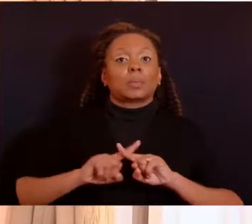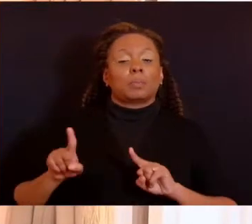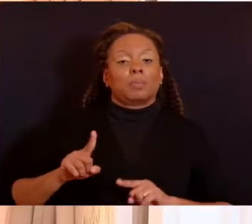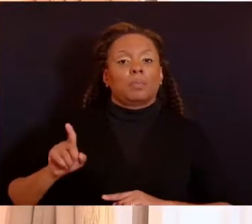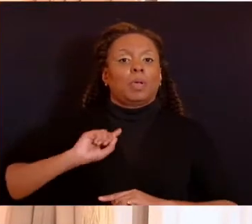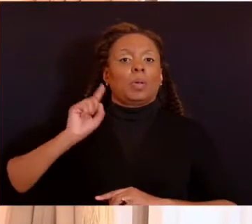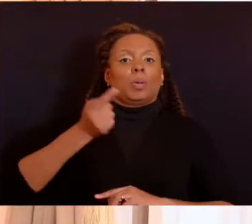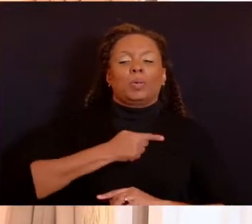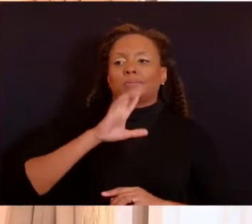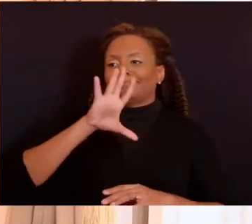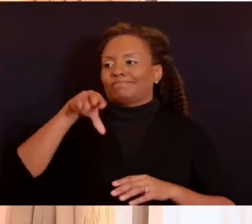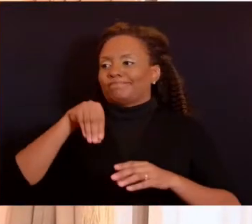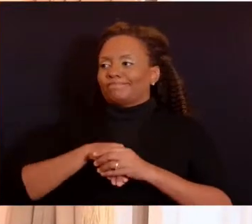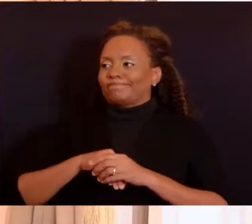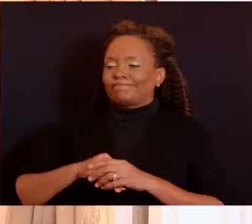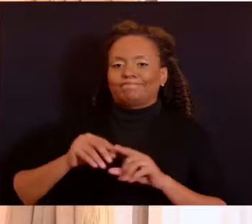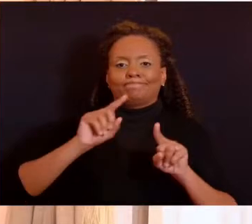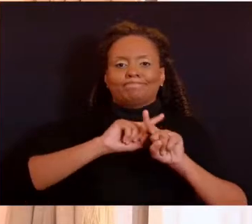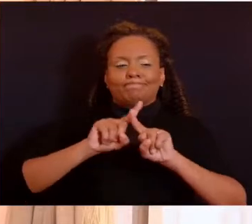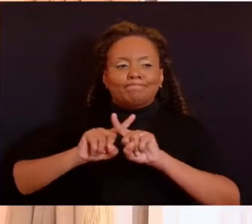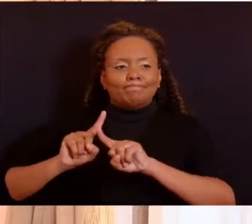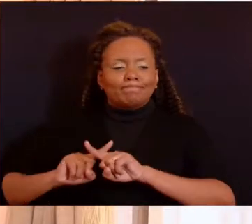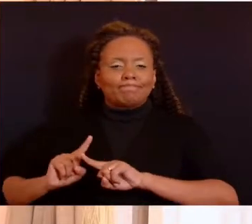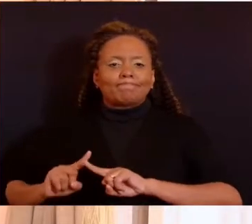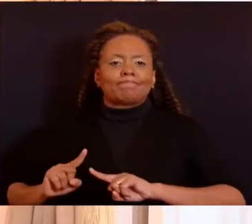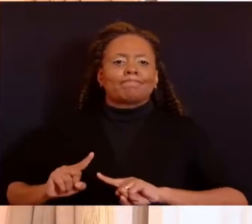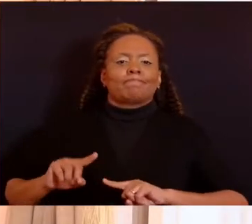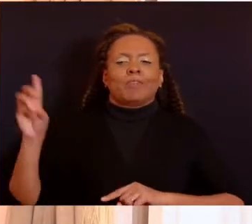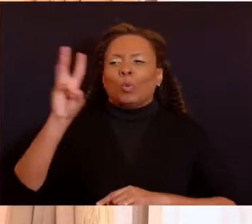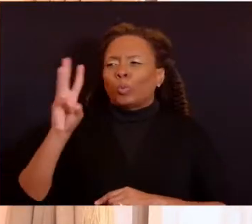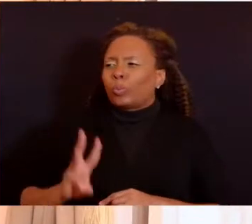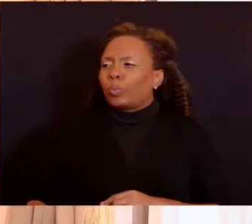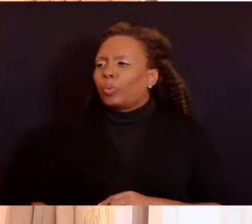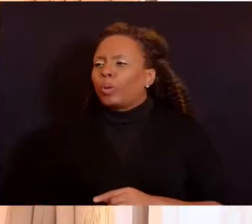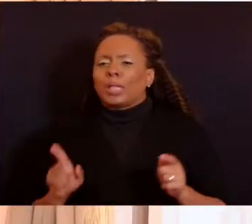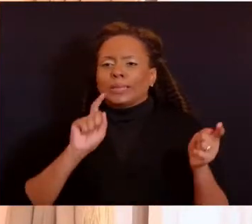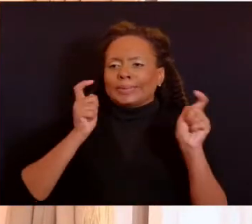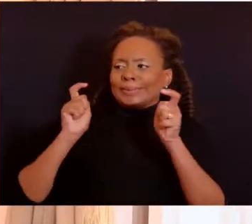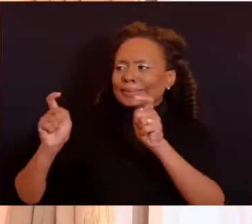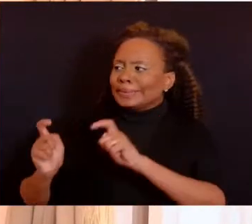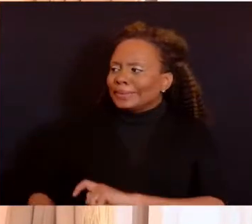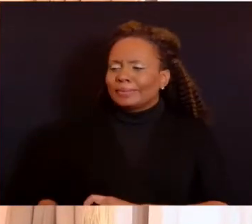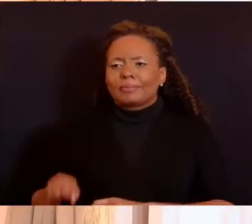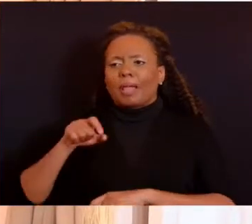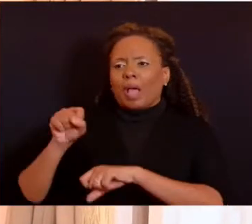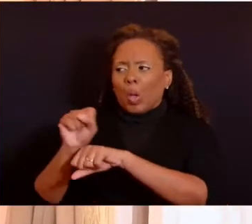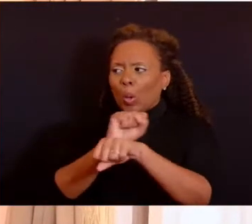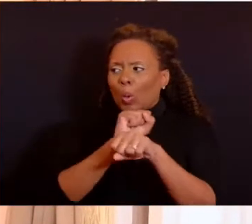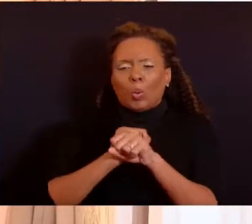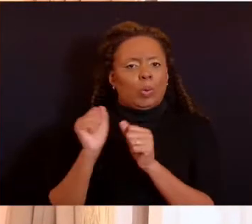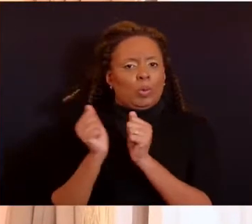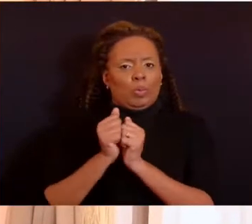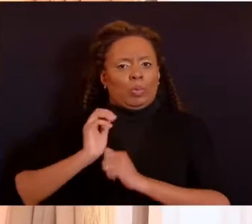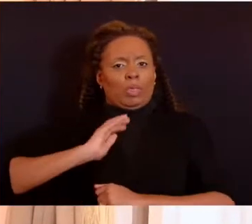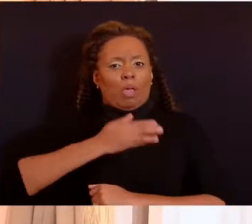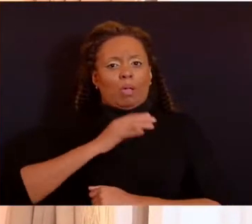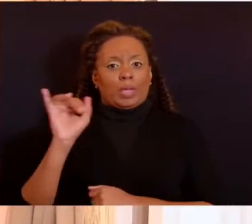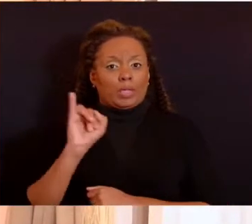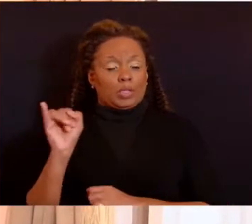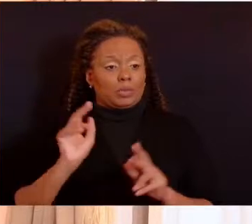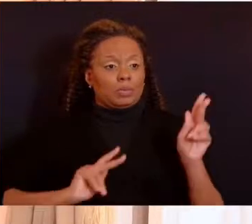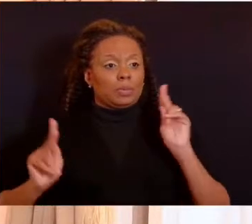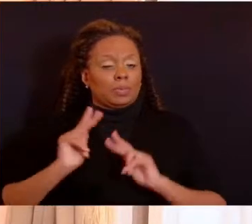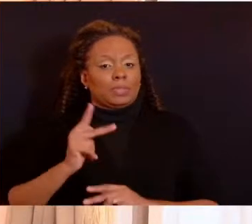of the climate crisis, these are the conversations we're going to have, and we are going to have to work with our insurers to see how best we can